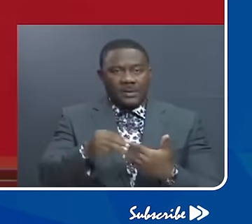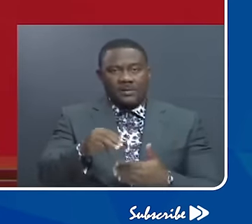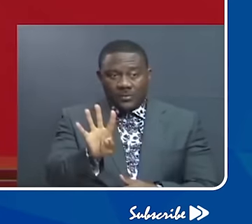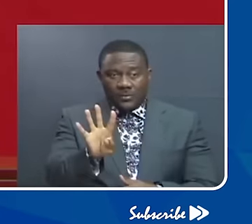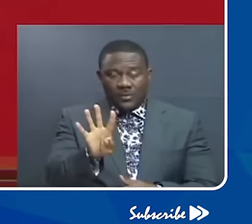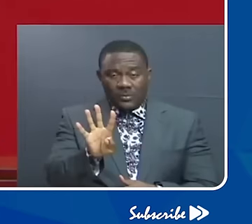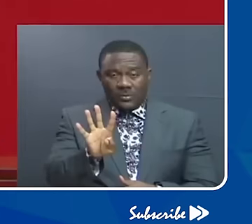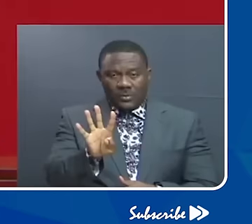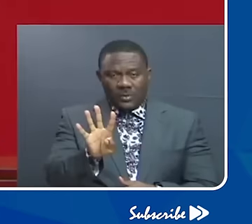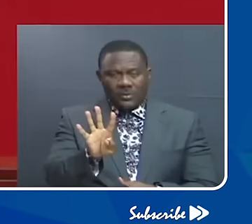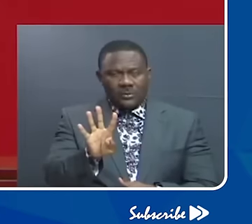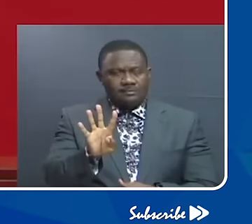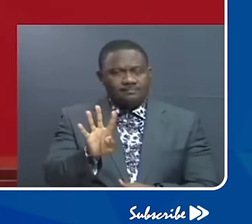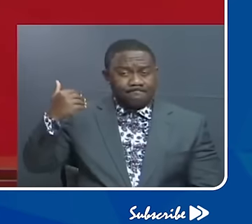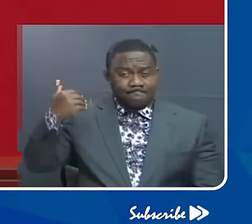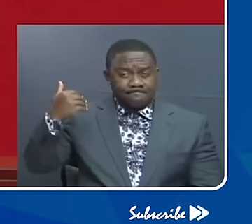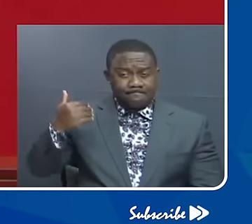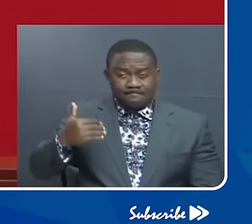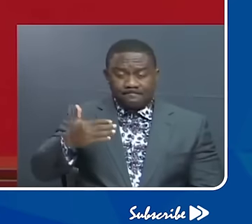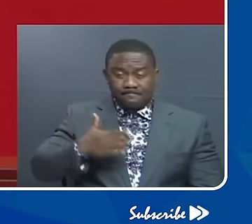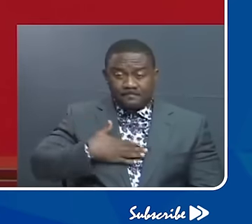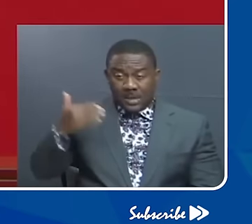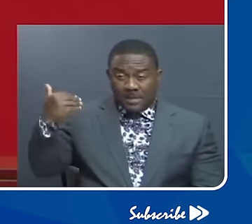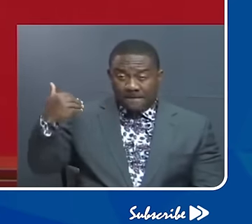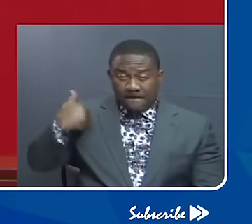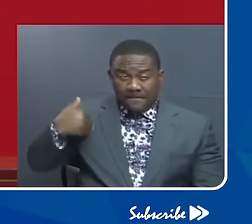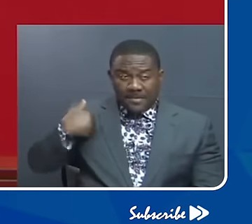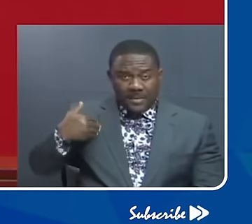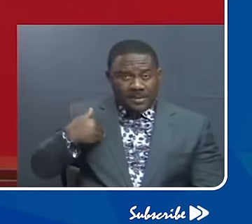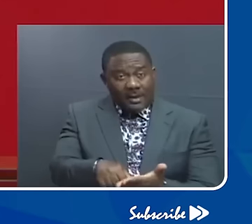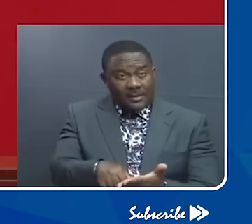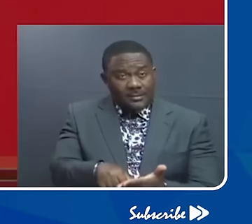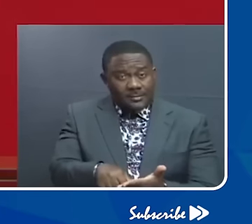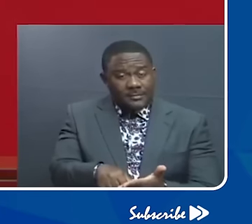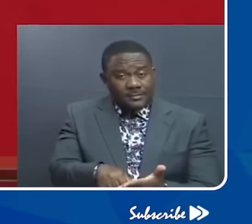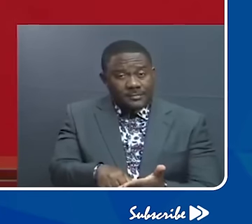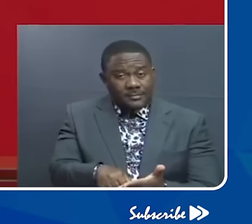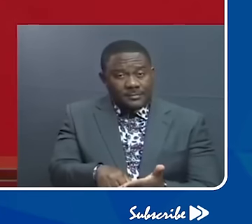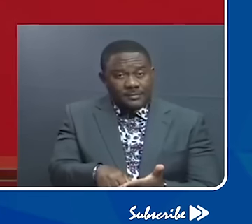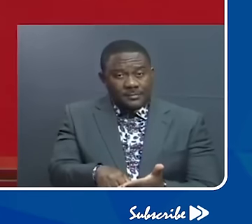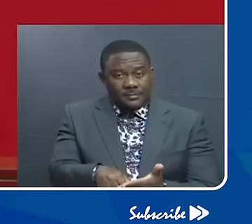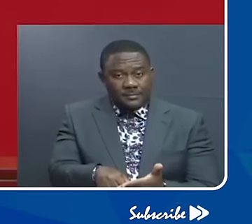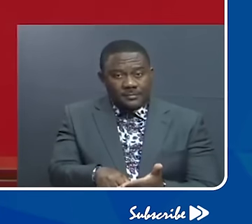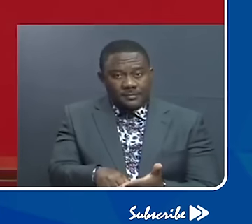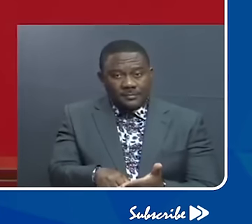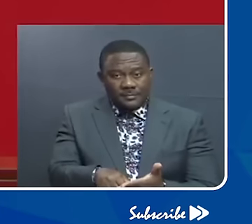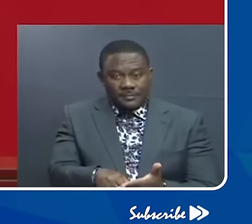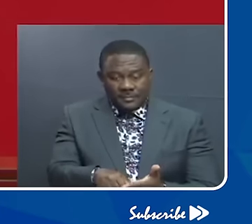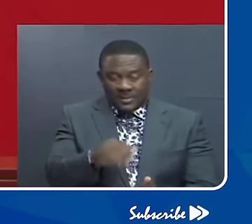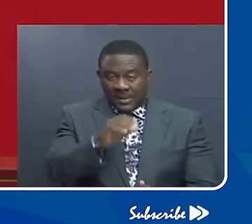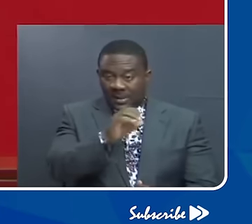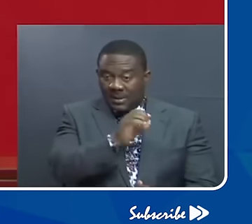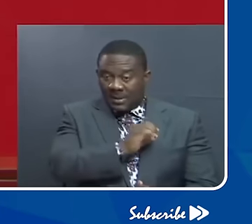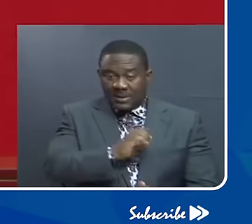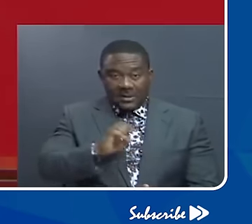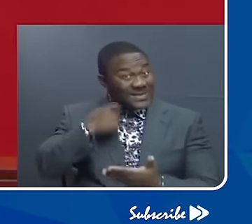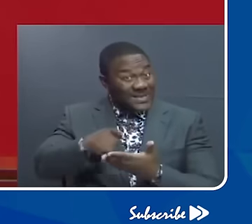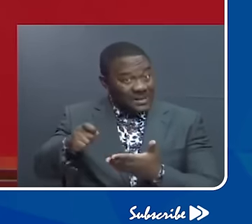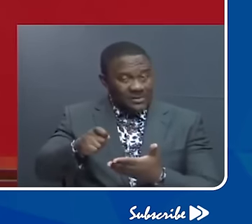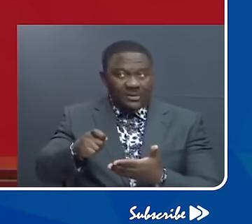2024, my attention was drawn to a letter issued by the Executive Secretary to the